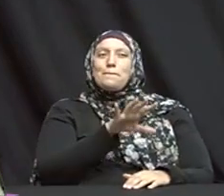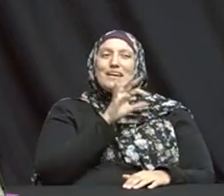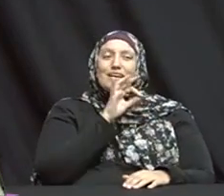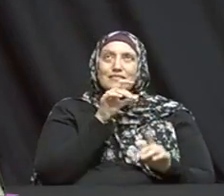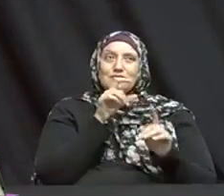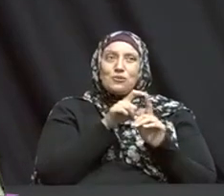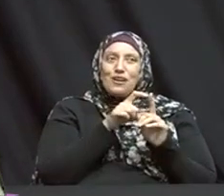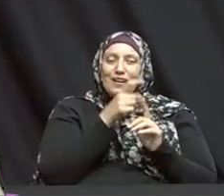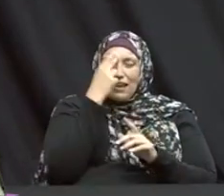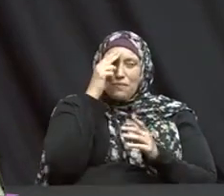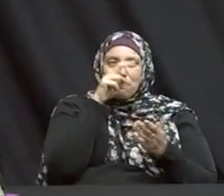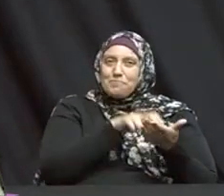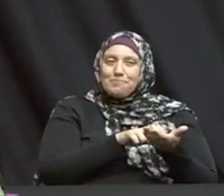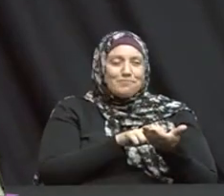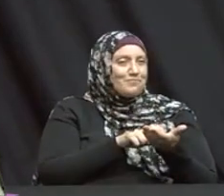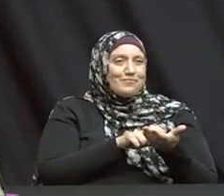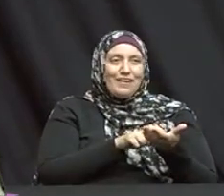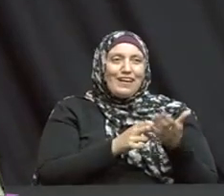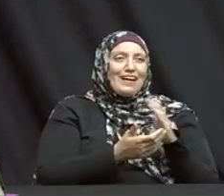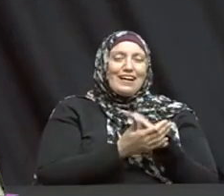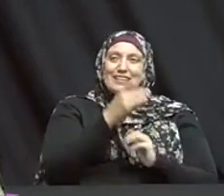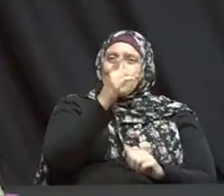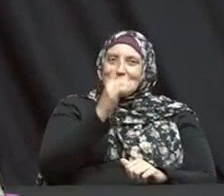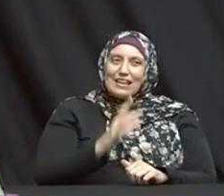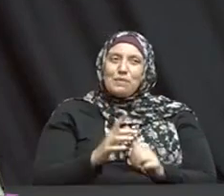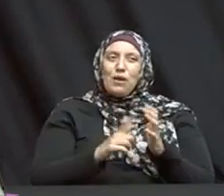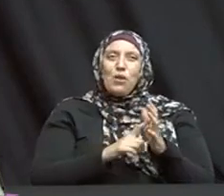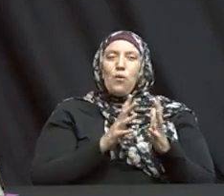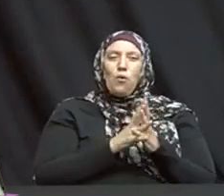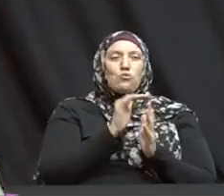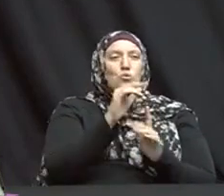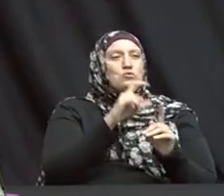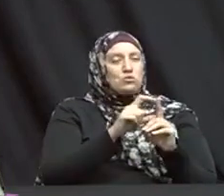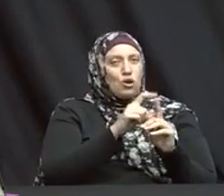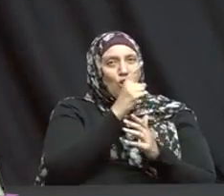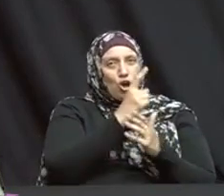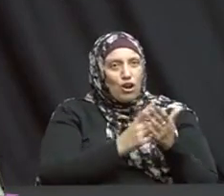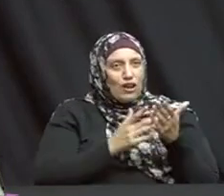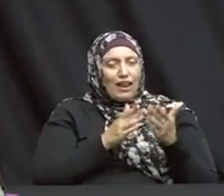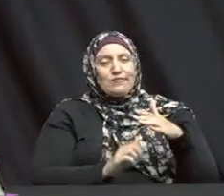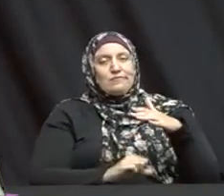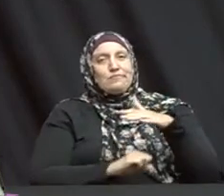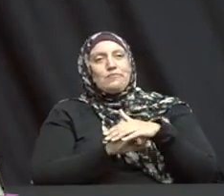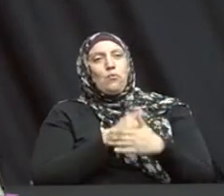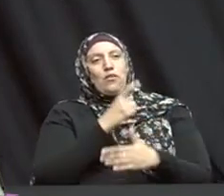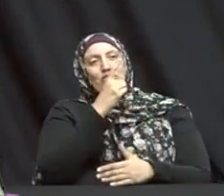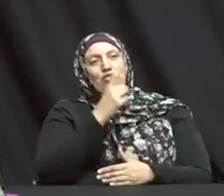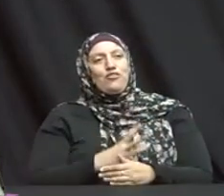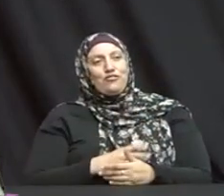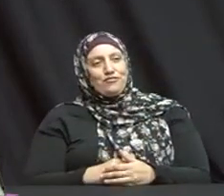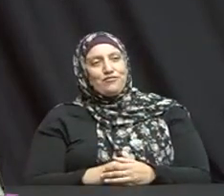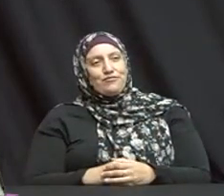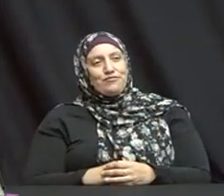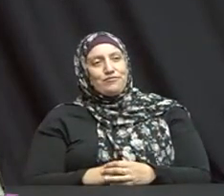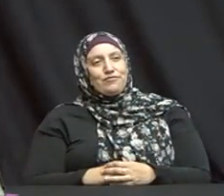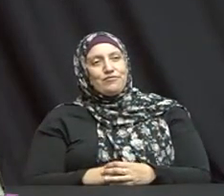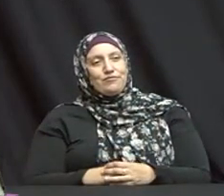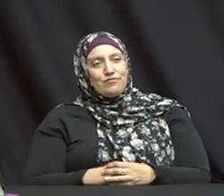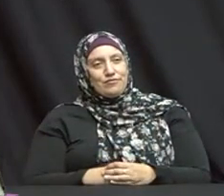law, she is entitled to maximum one third of that that super. Okay, so